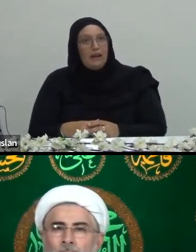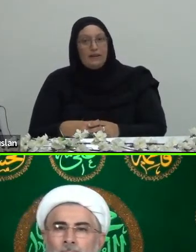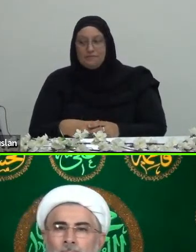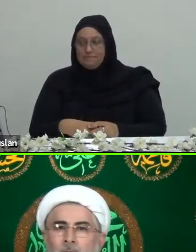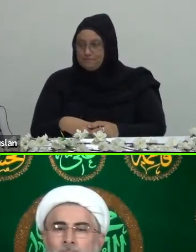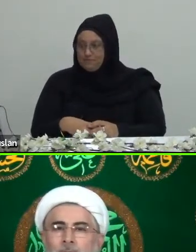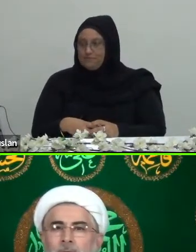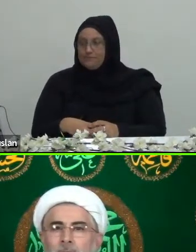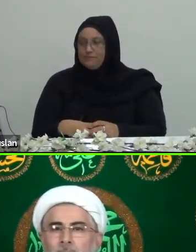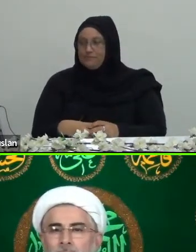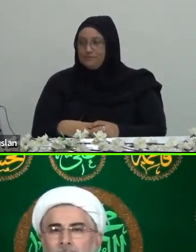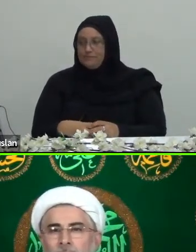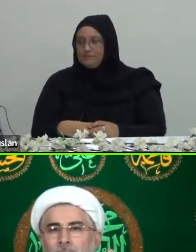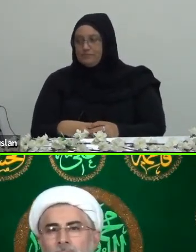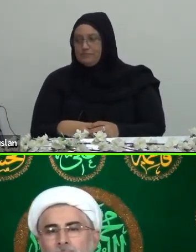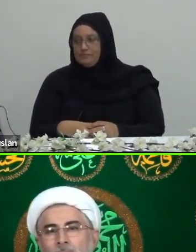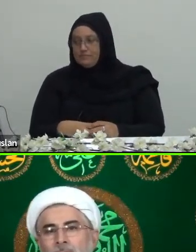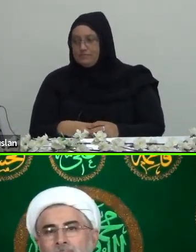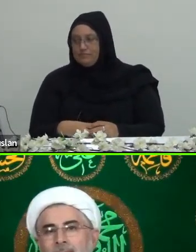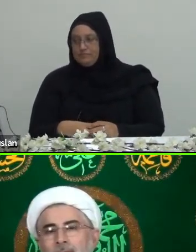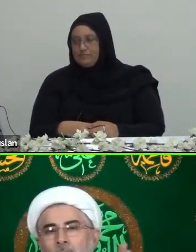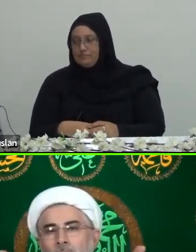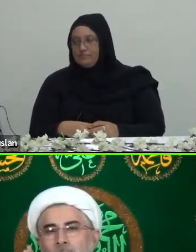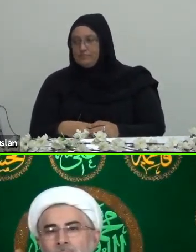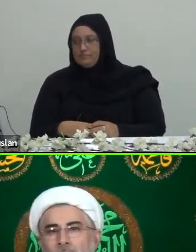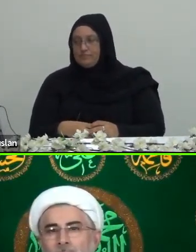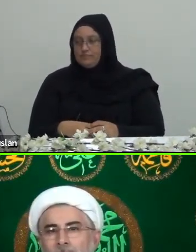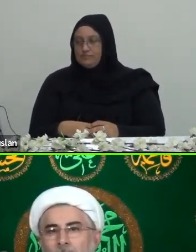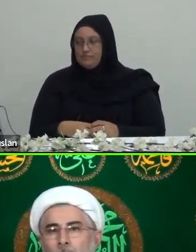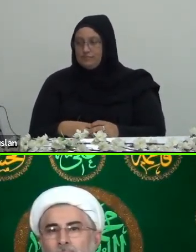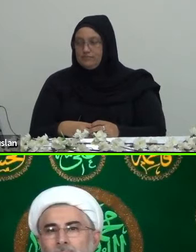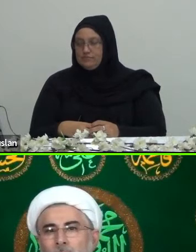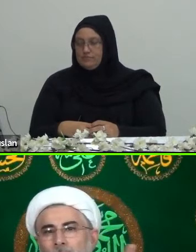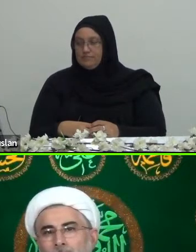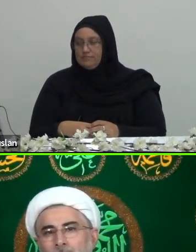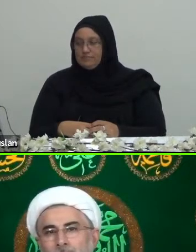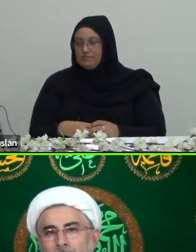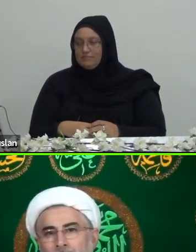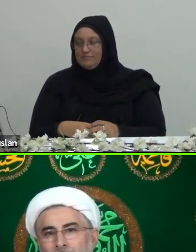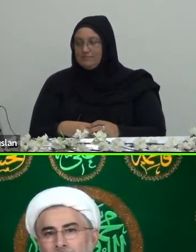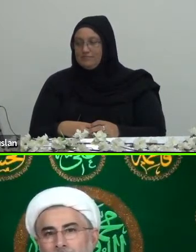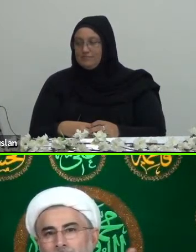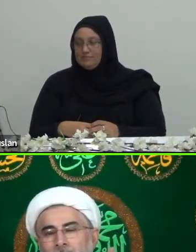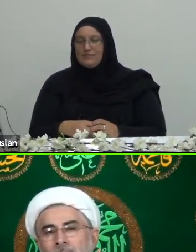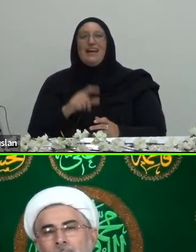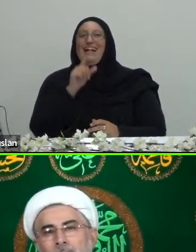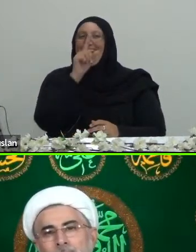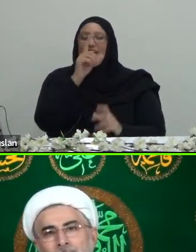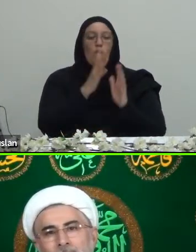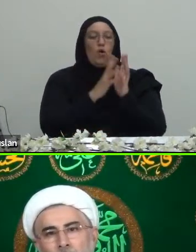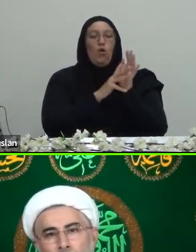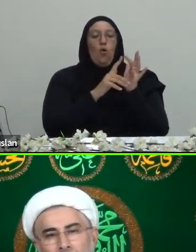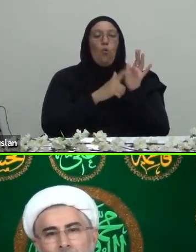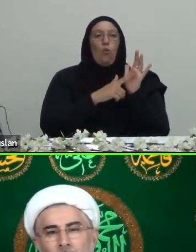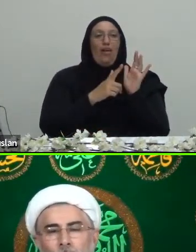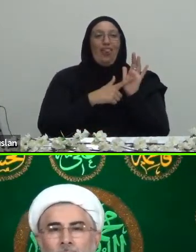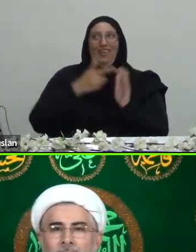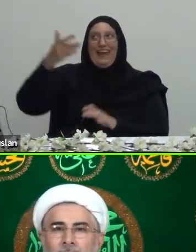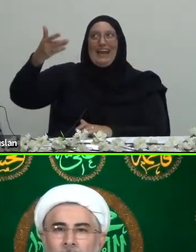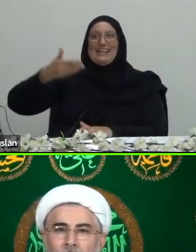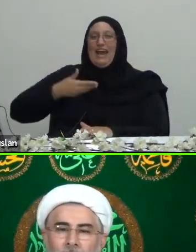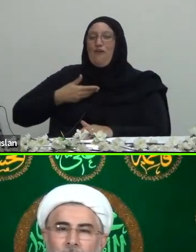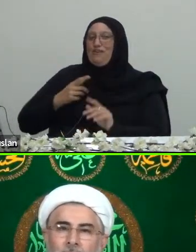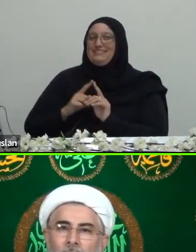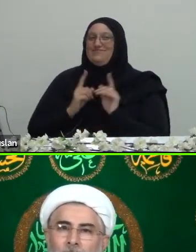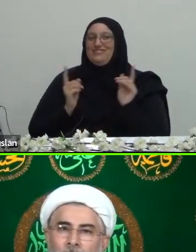Okay. Speaking about, first of all, remember again, don't mix up the will with the inheritance. If it's the will, you